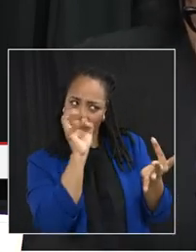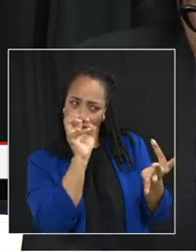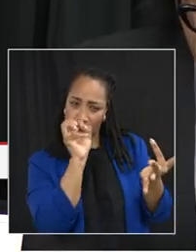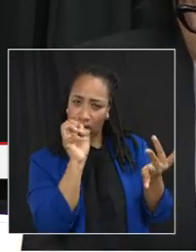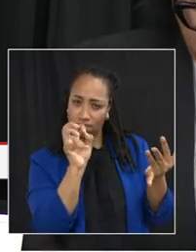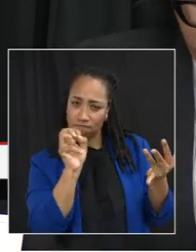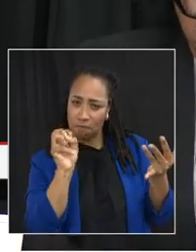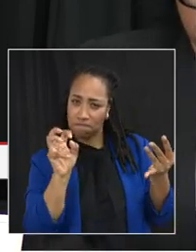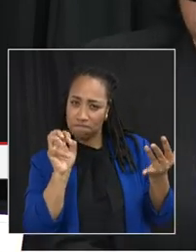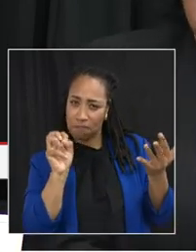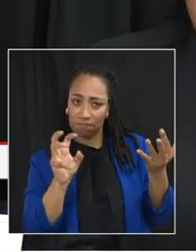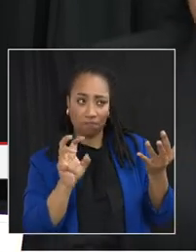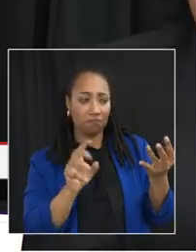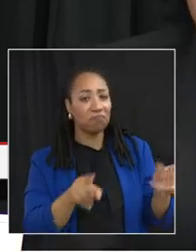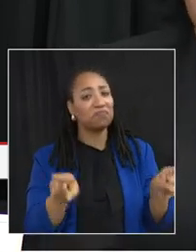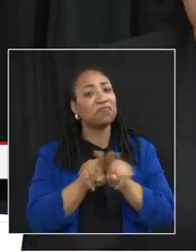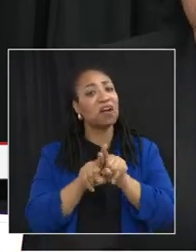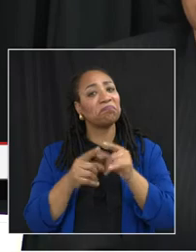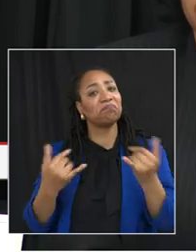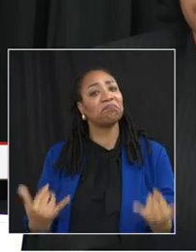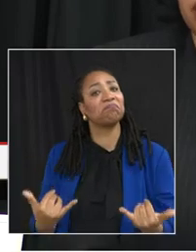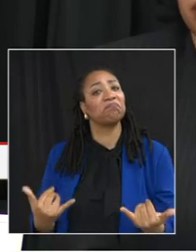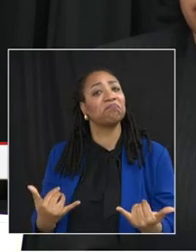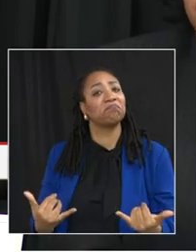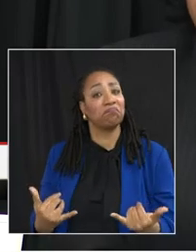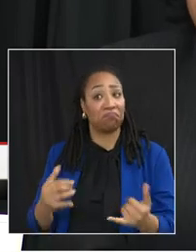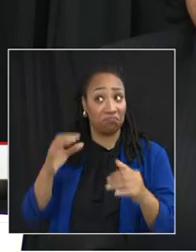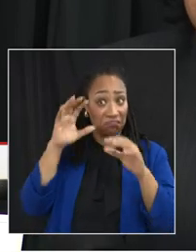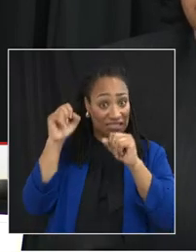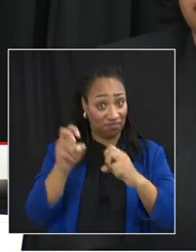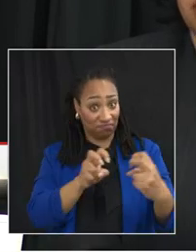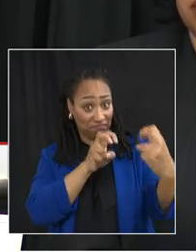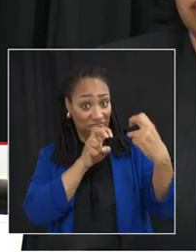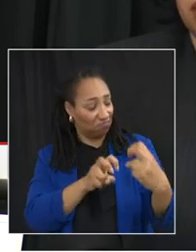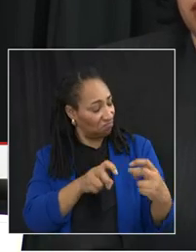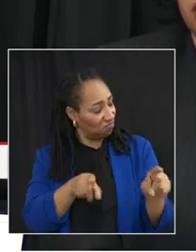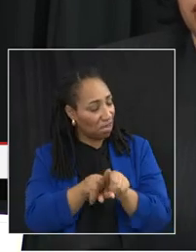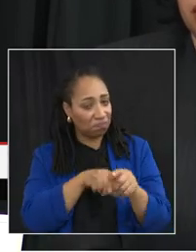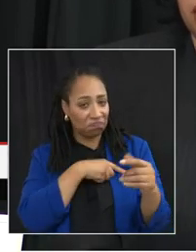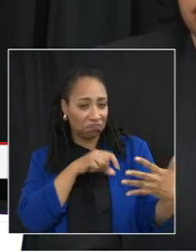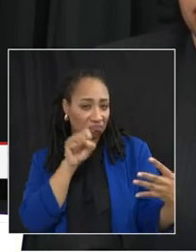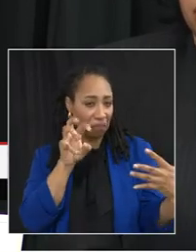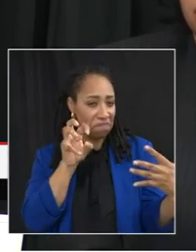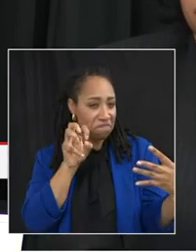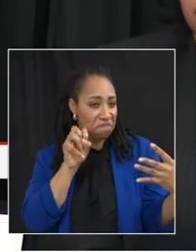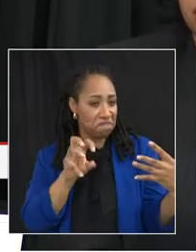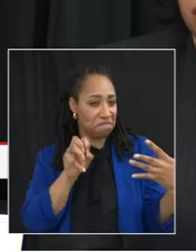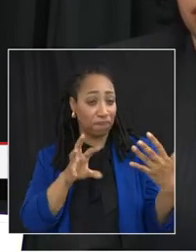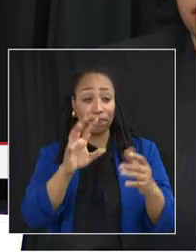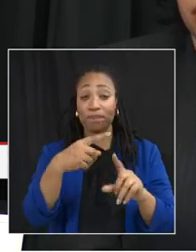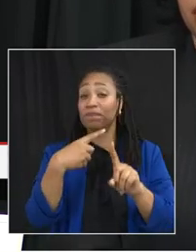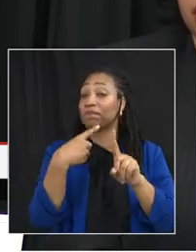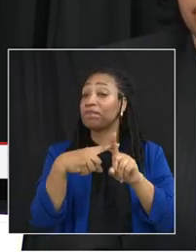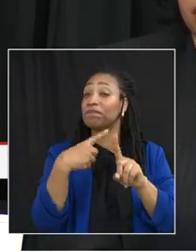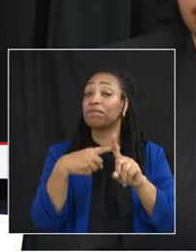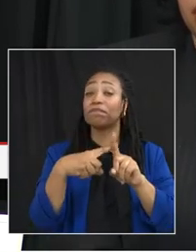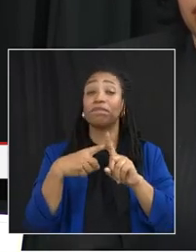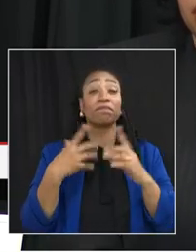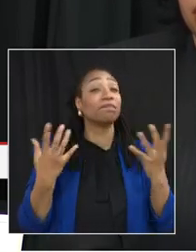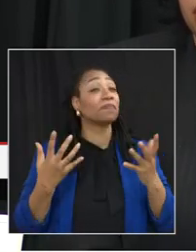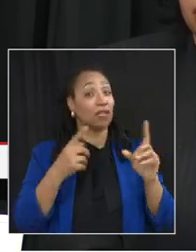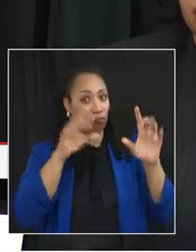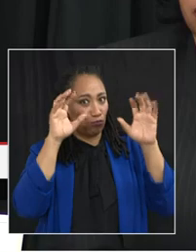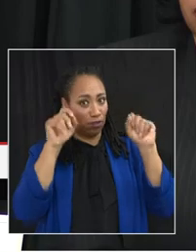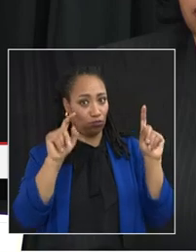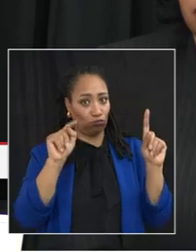that I'll give them credit for is they call back. They keep the conversation going and they keep talking. So we're going to keep